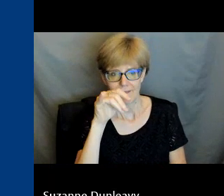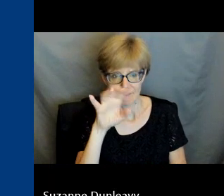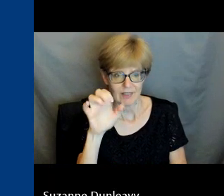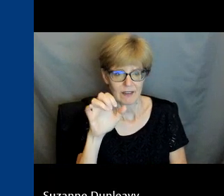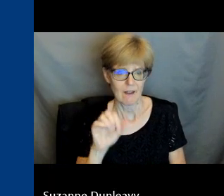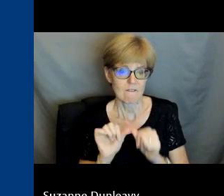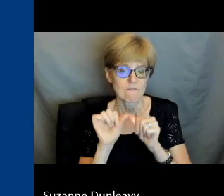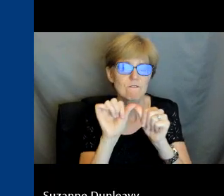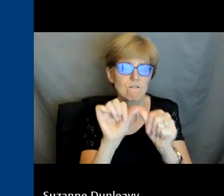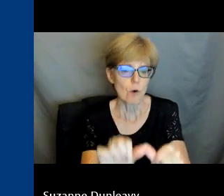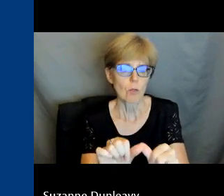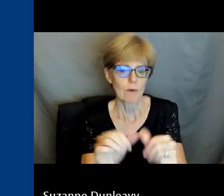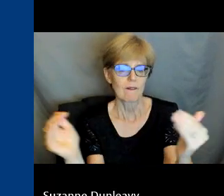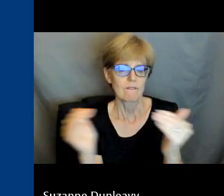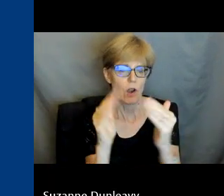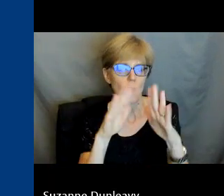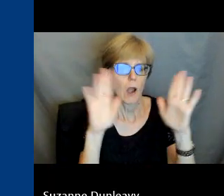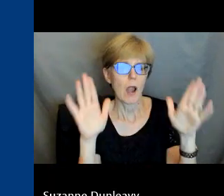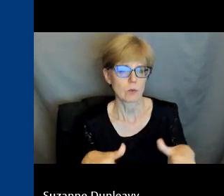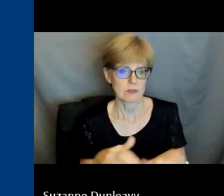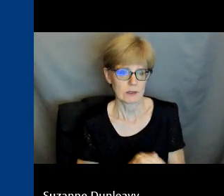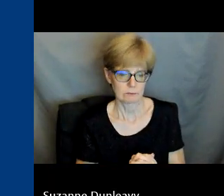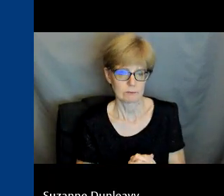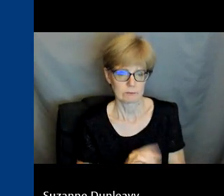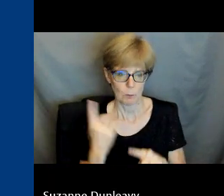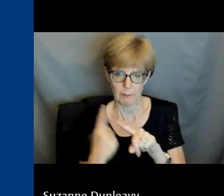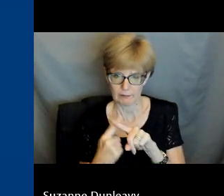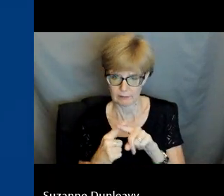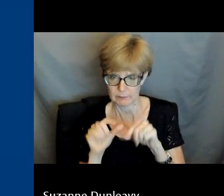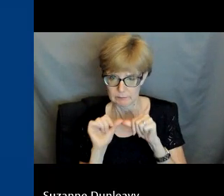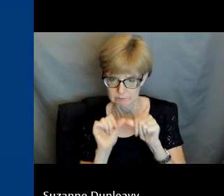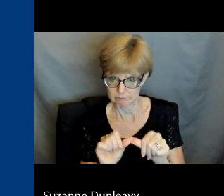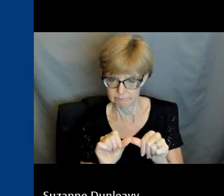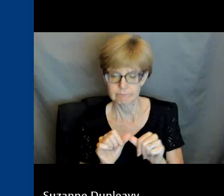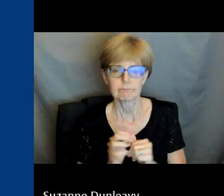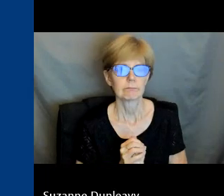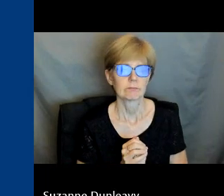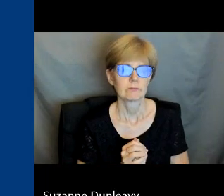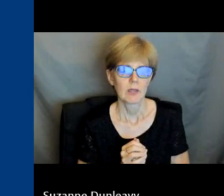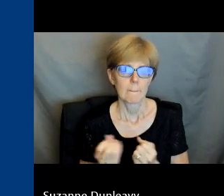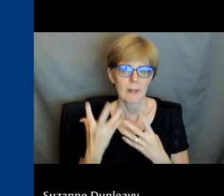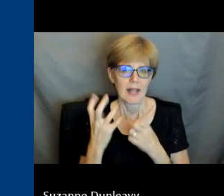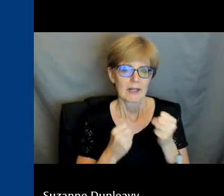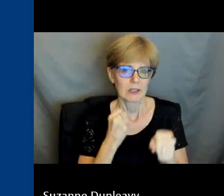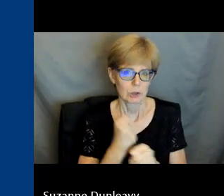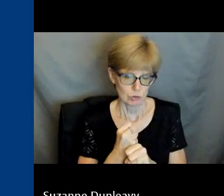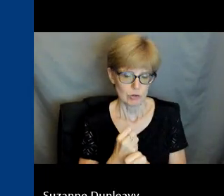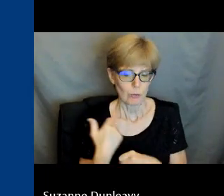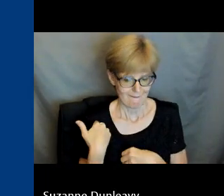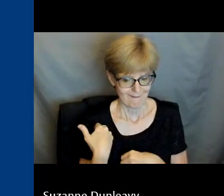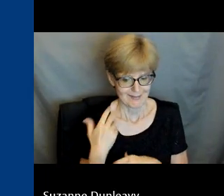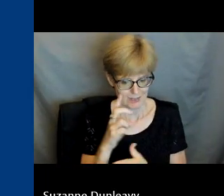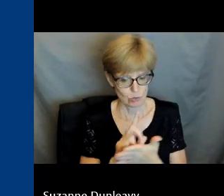Act, recognizing that for many years we had discriminatory laws and